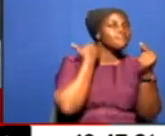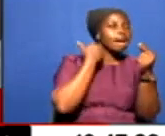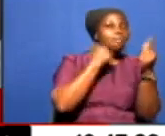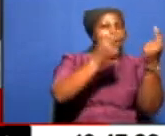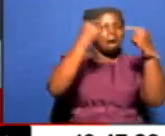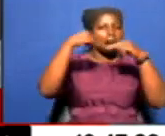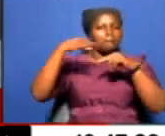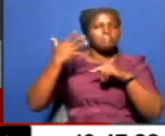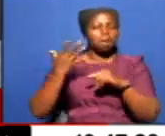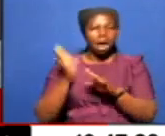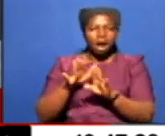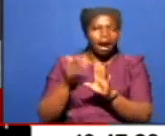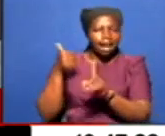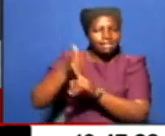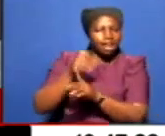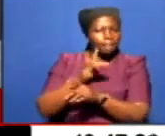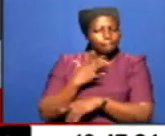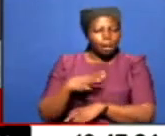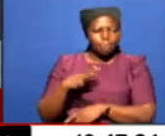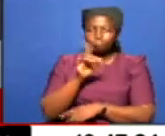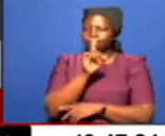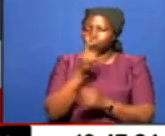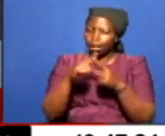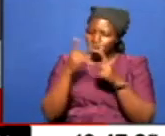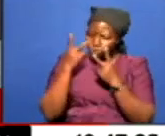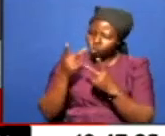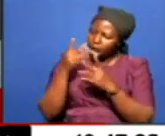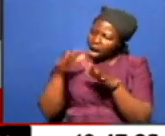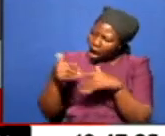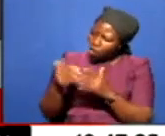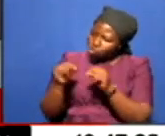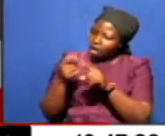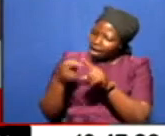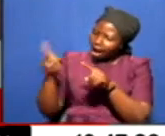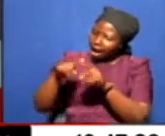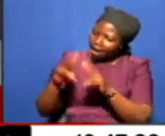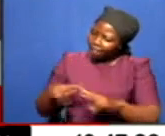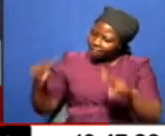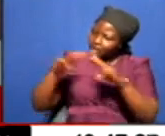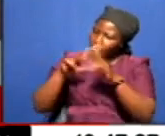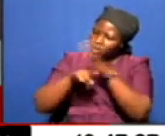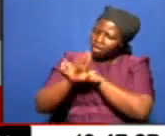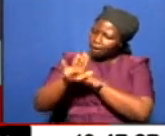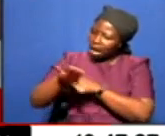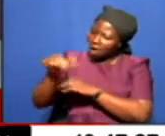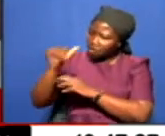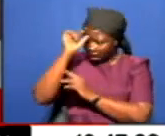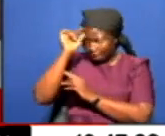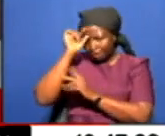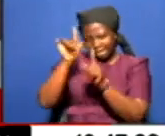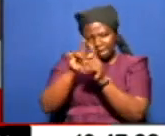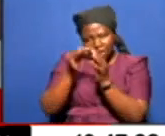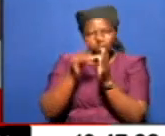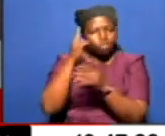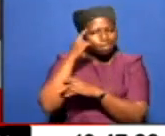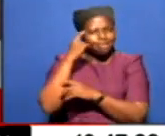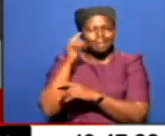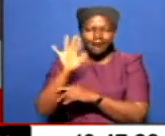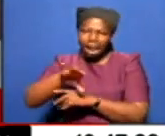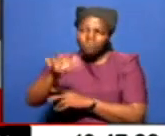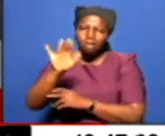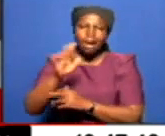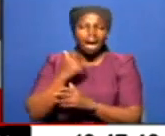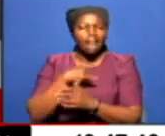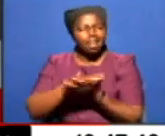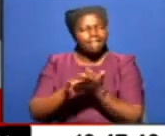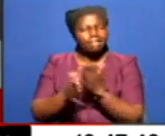able to add value within your county government, even if there is nothing that you think is coming out of that county. And we have seen quite a number of